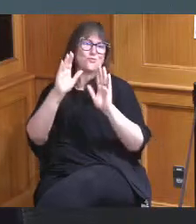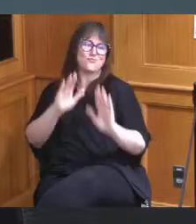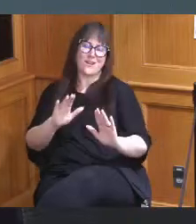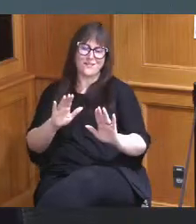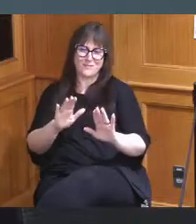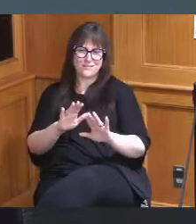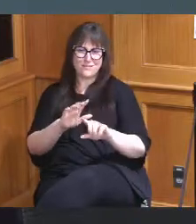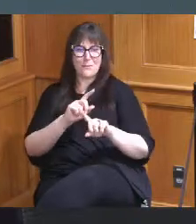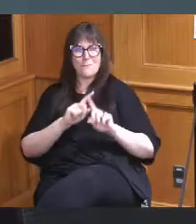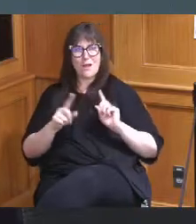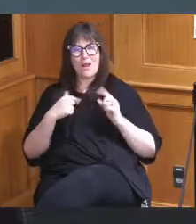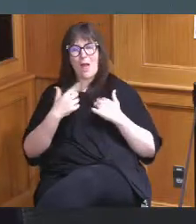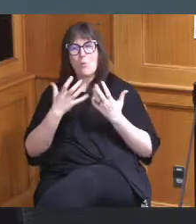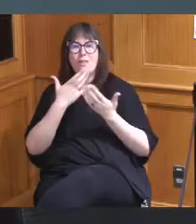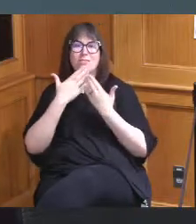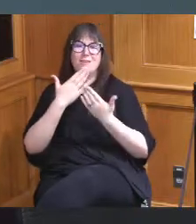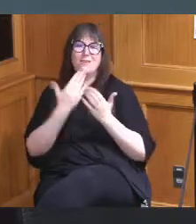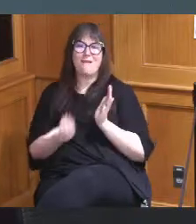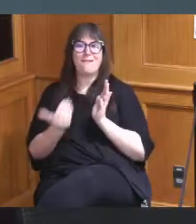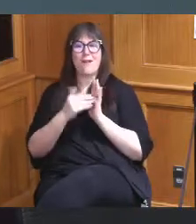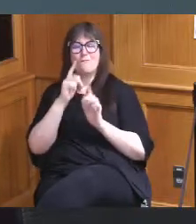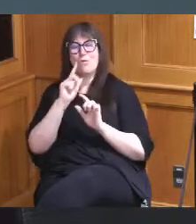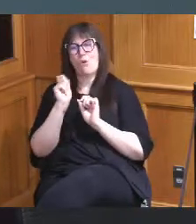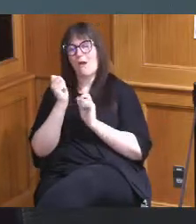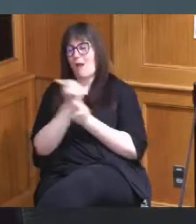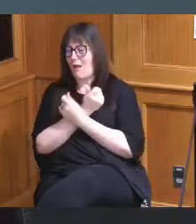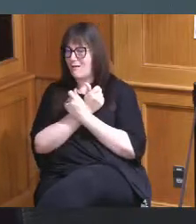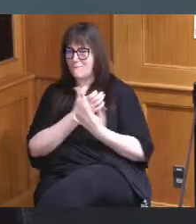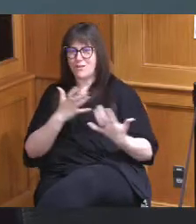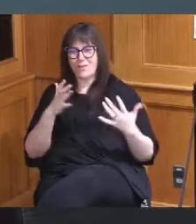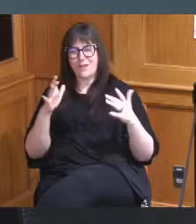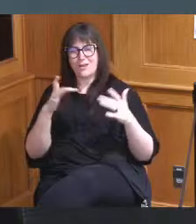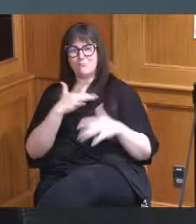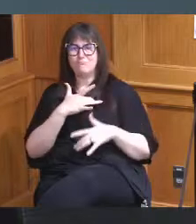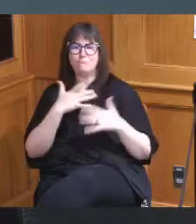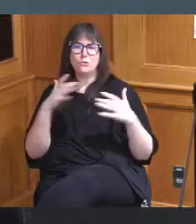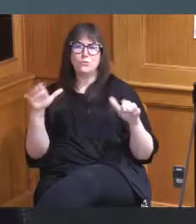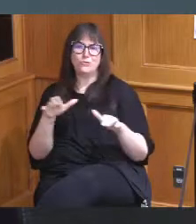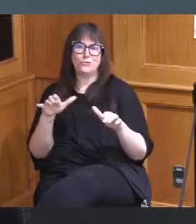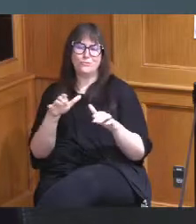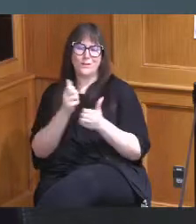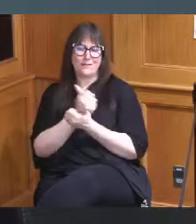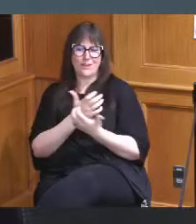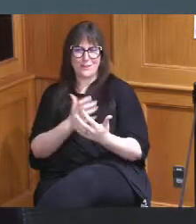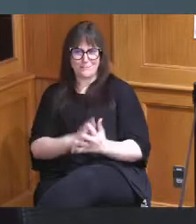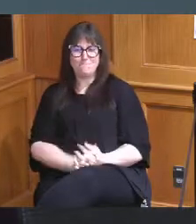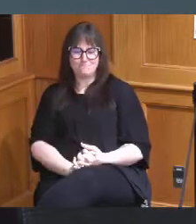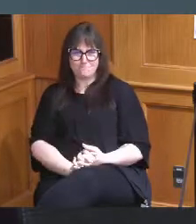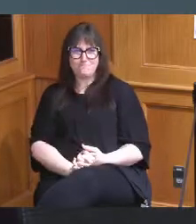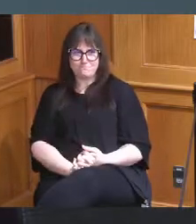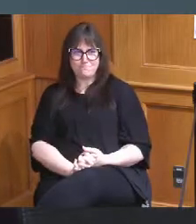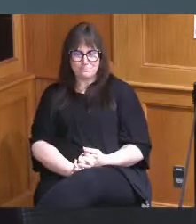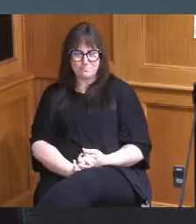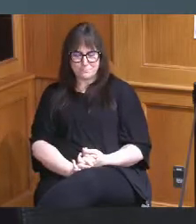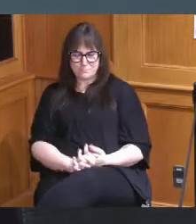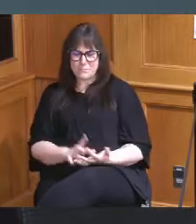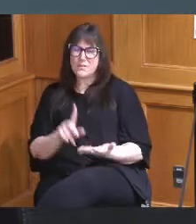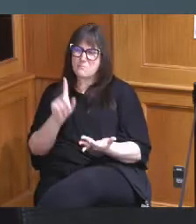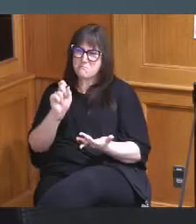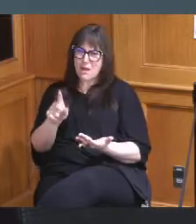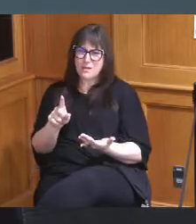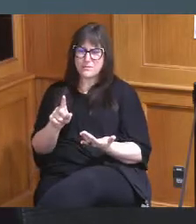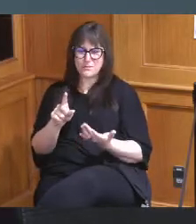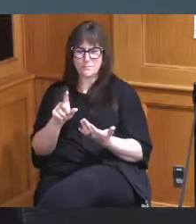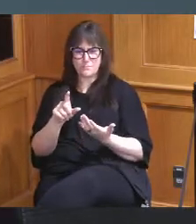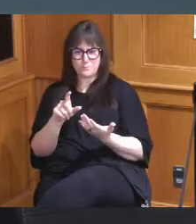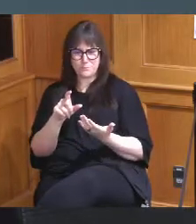But I just want to thank you again for all the great, fantastic work that you're doing. And so I wanted to ask you, the term